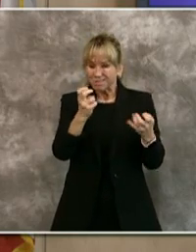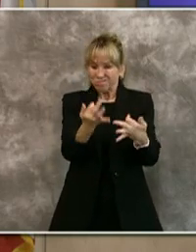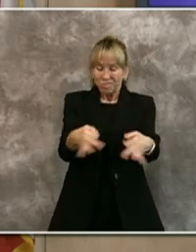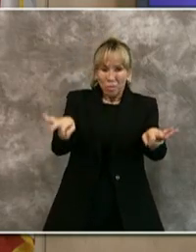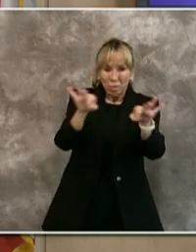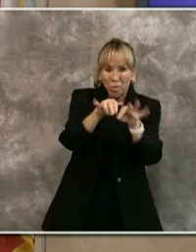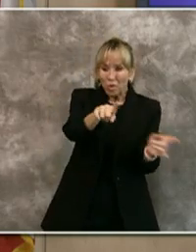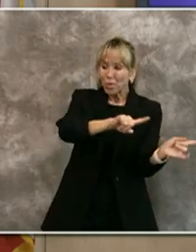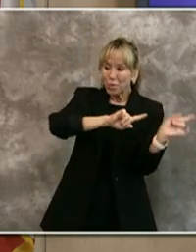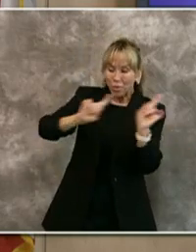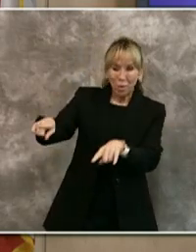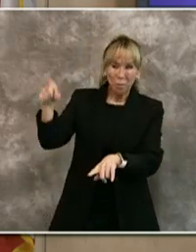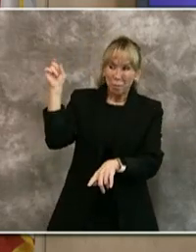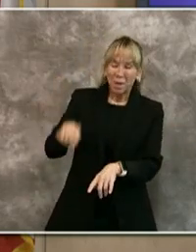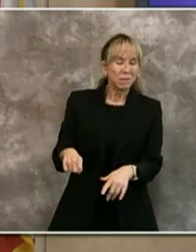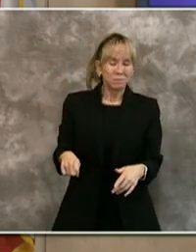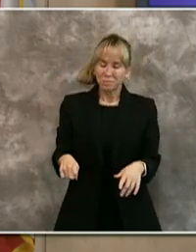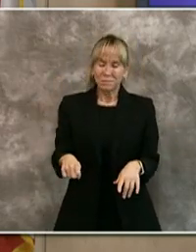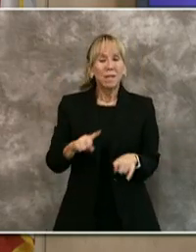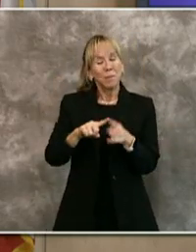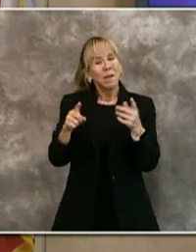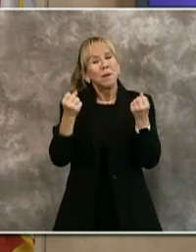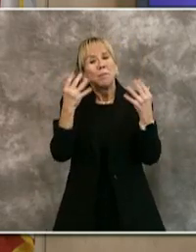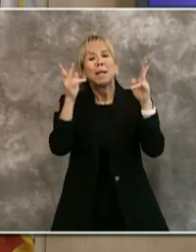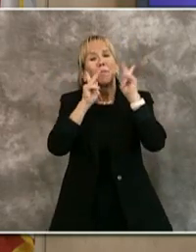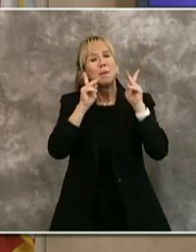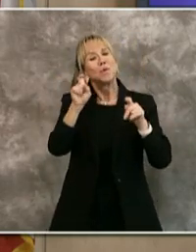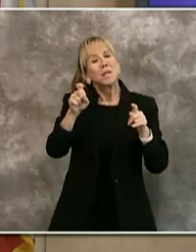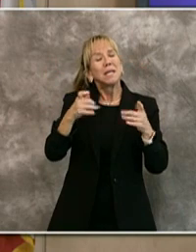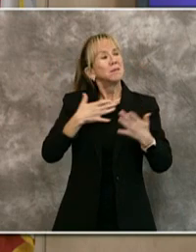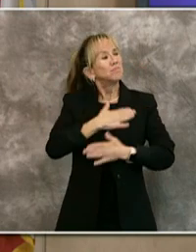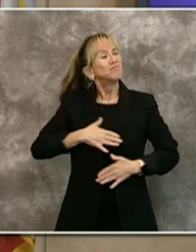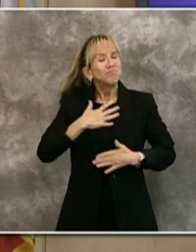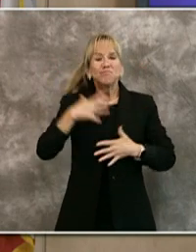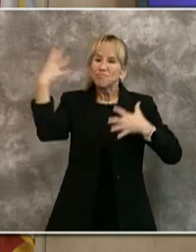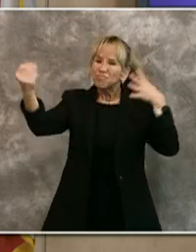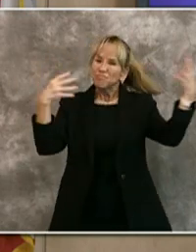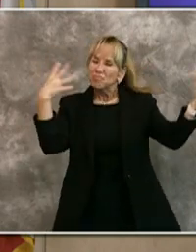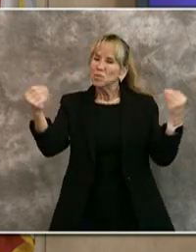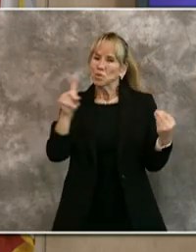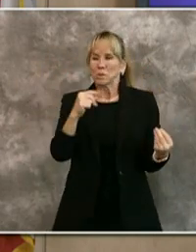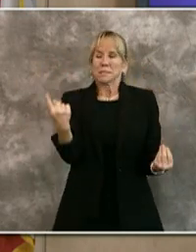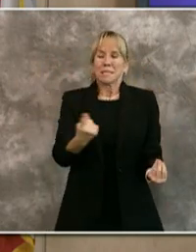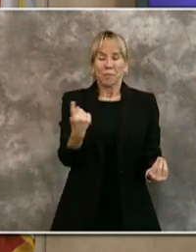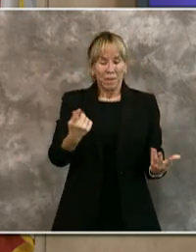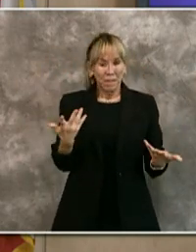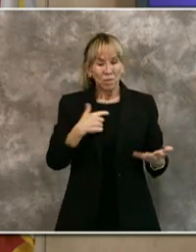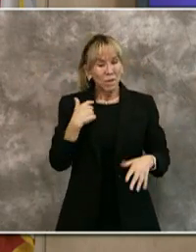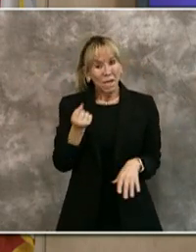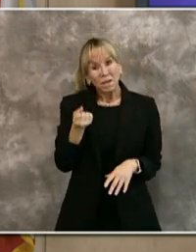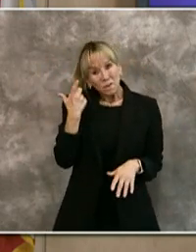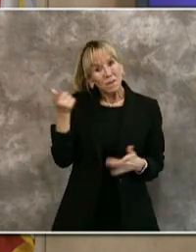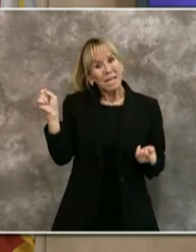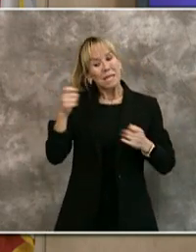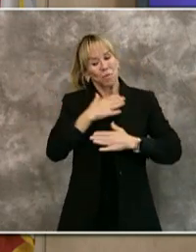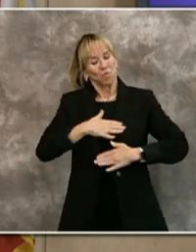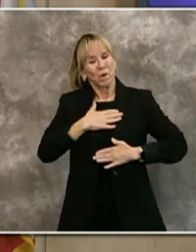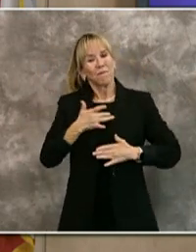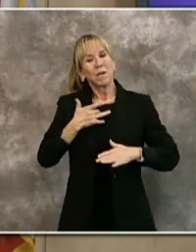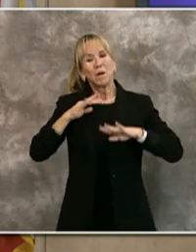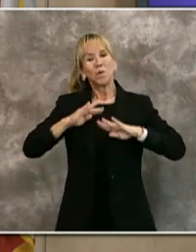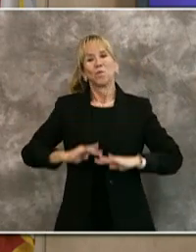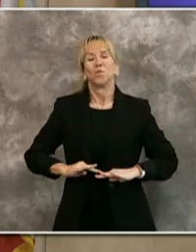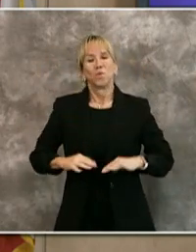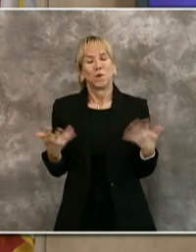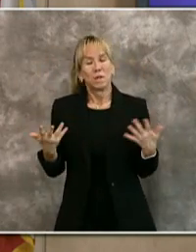to do that, but many people do need that kind of entertainment and recreational relief, frankly. And